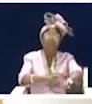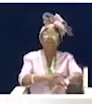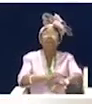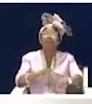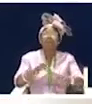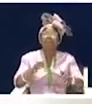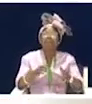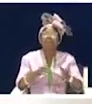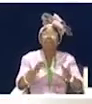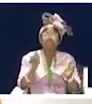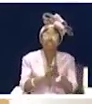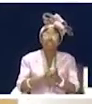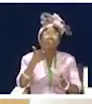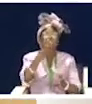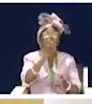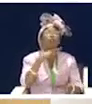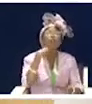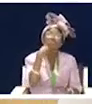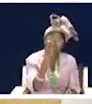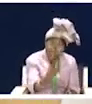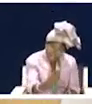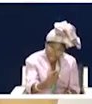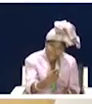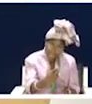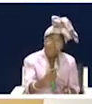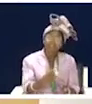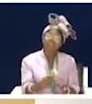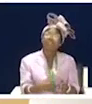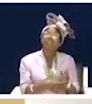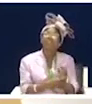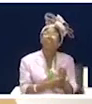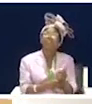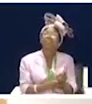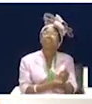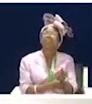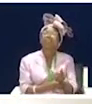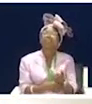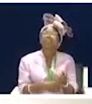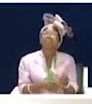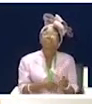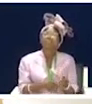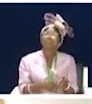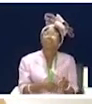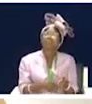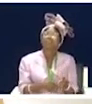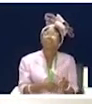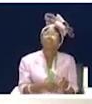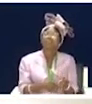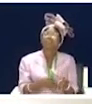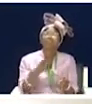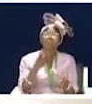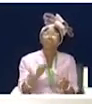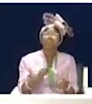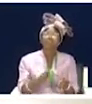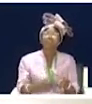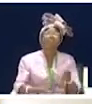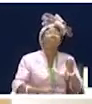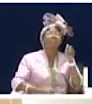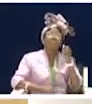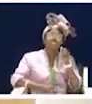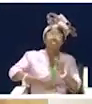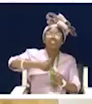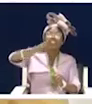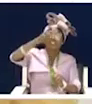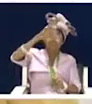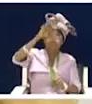That our daddy in the Lord, Pastor Adeboye, Mommy Adeboye, the chairman of the governing council, Pastor